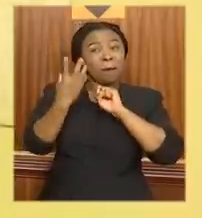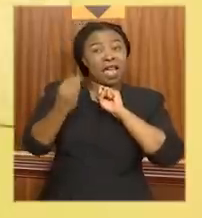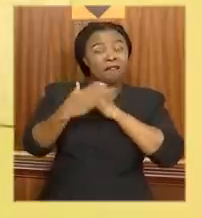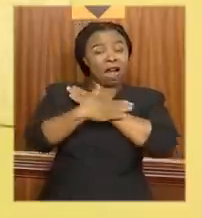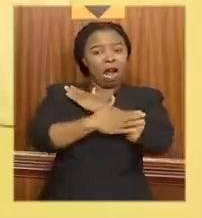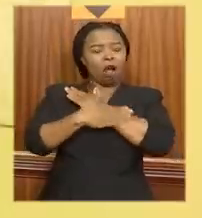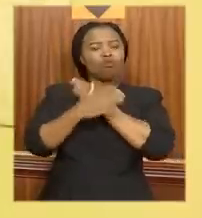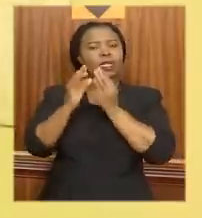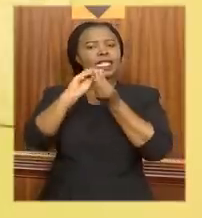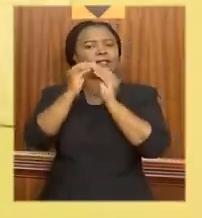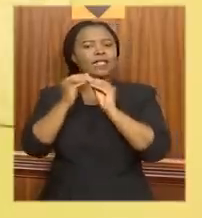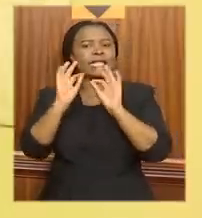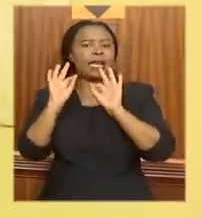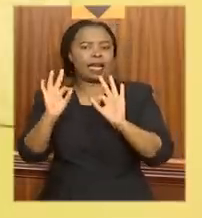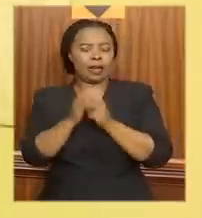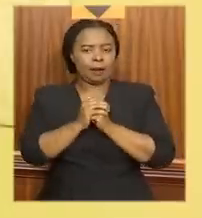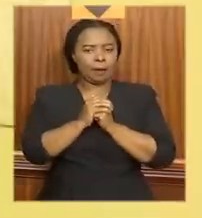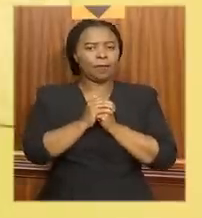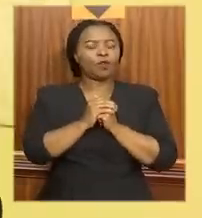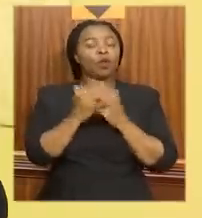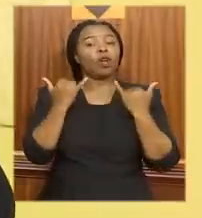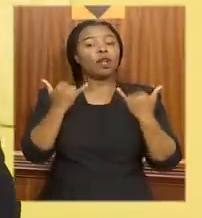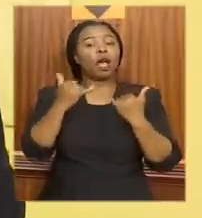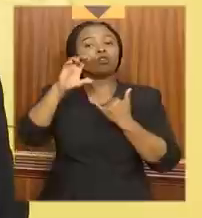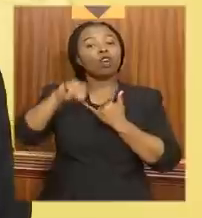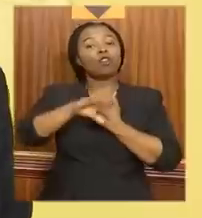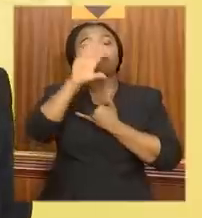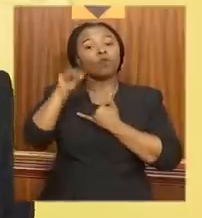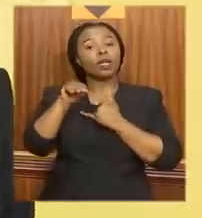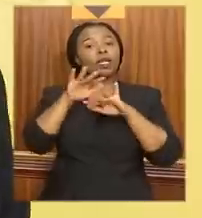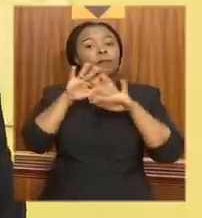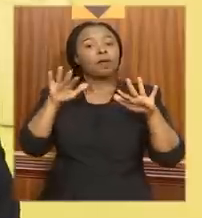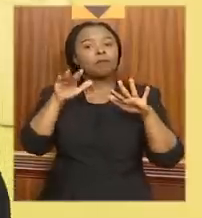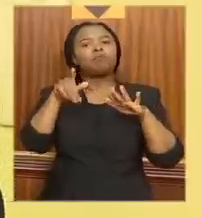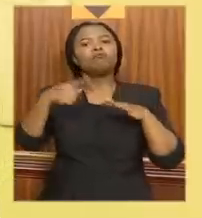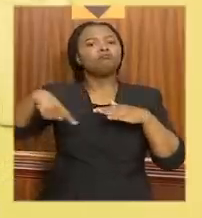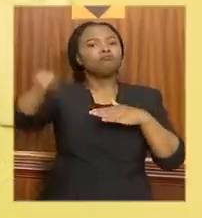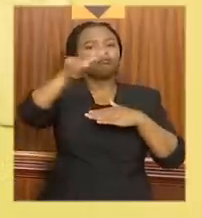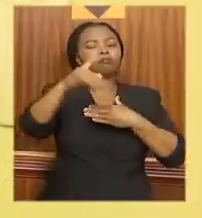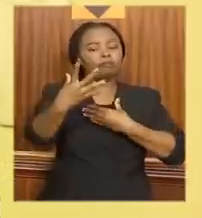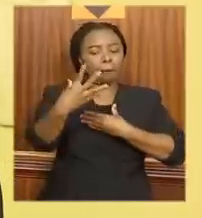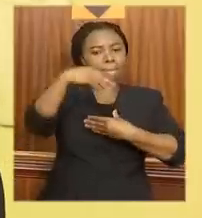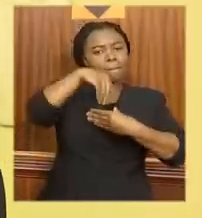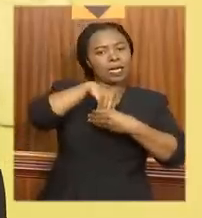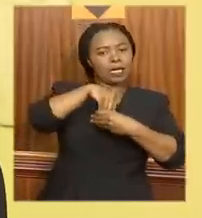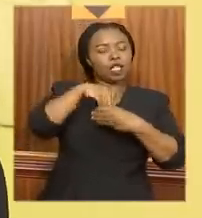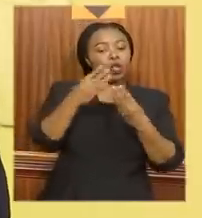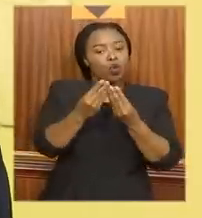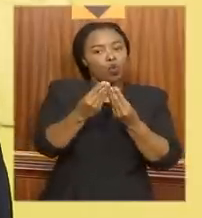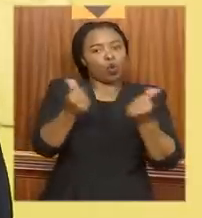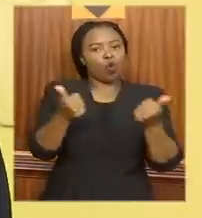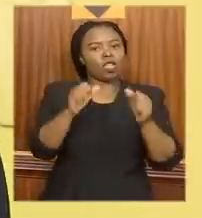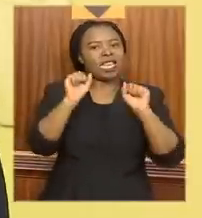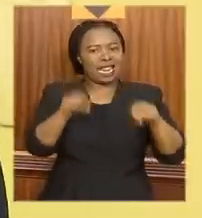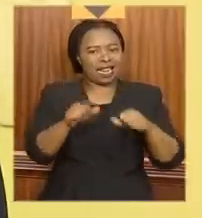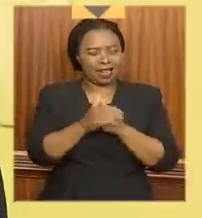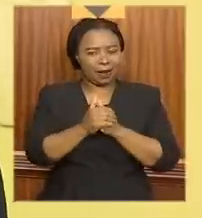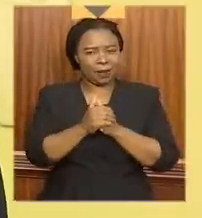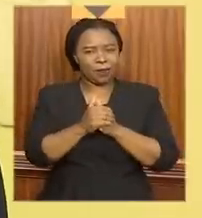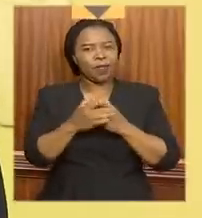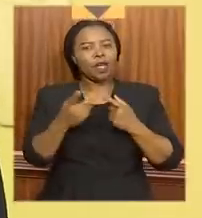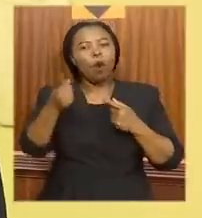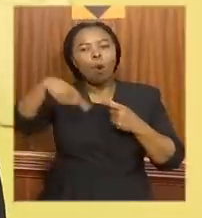This, in many ways, is a call for all South Africans to be part of the solution, to contribute in whatever